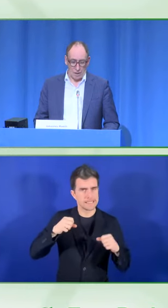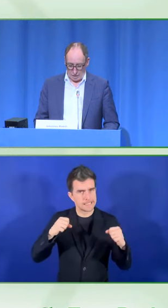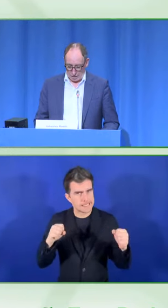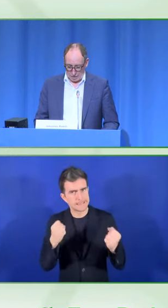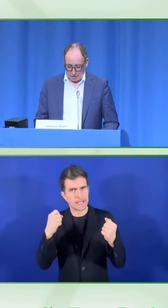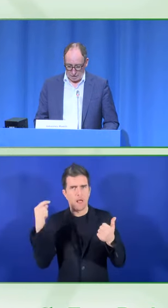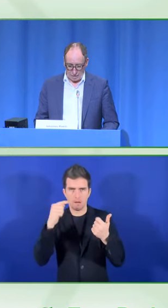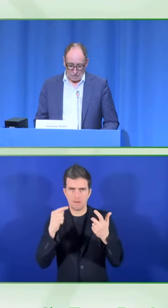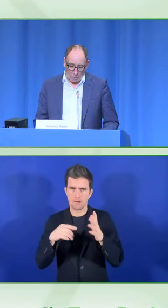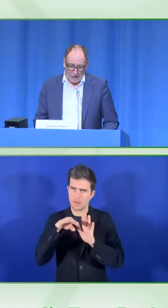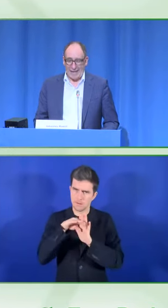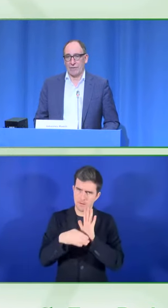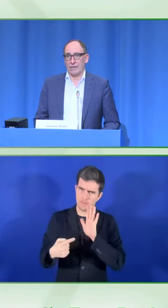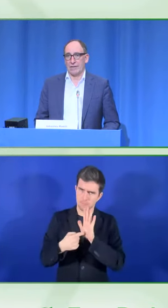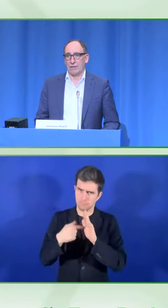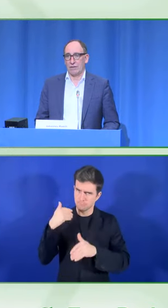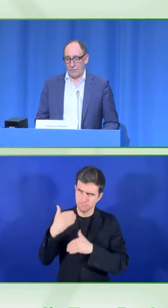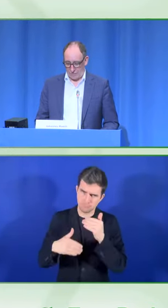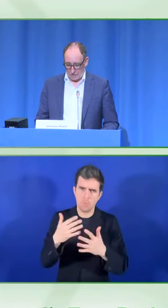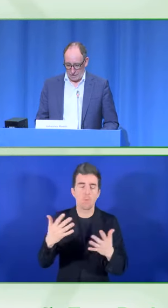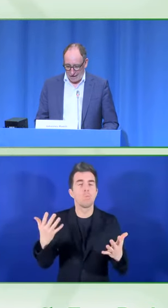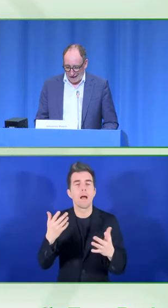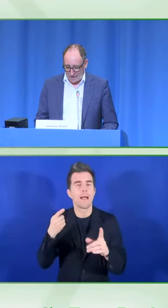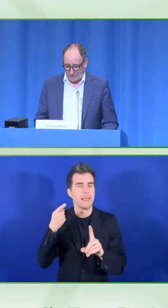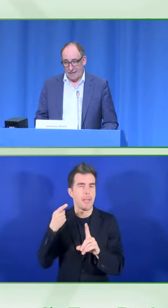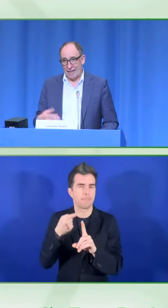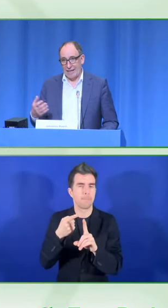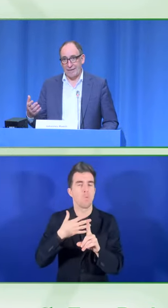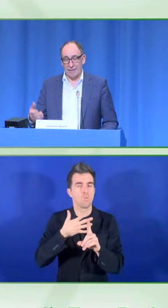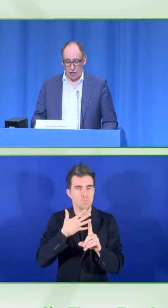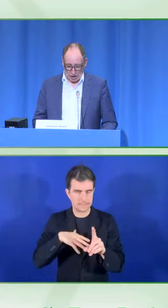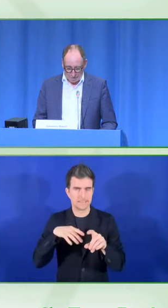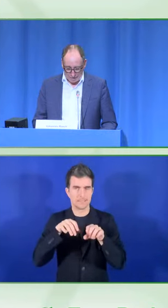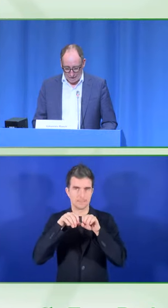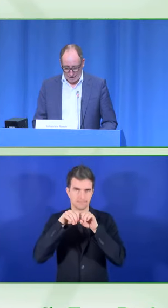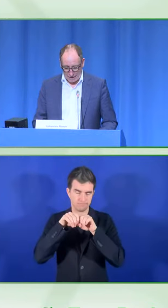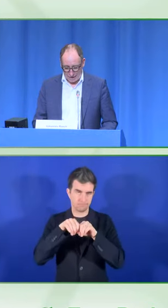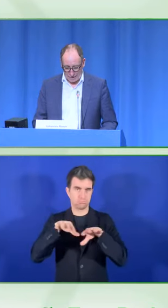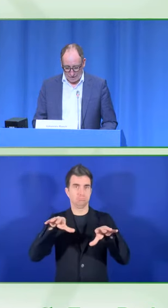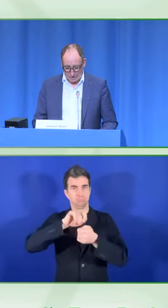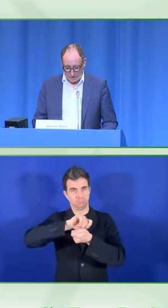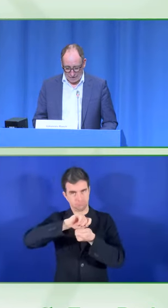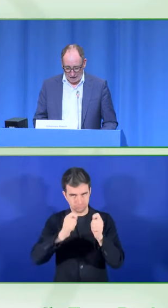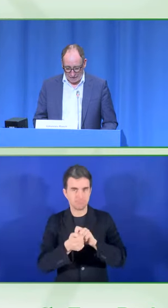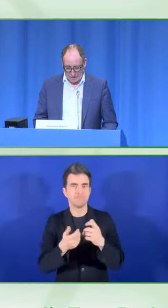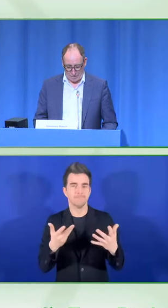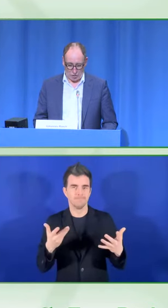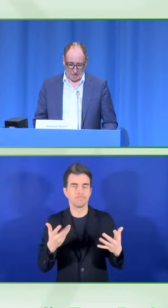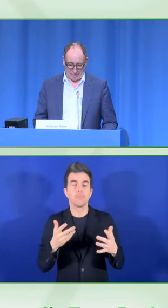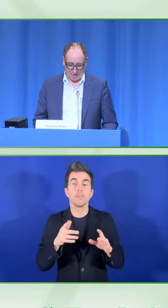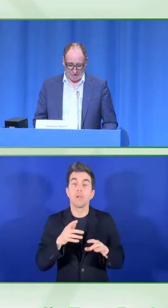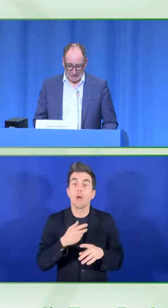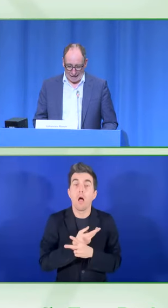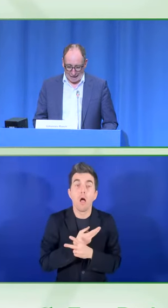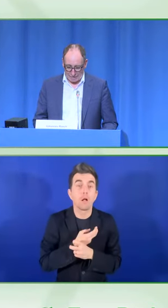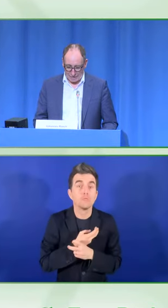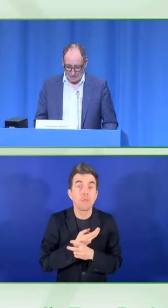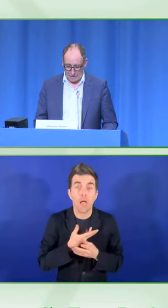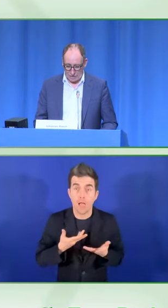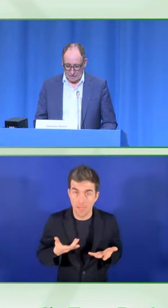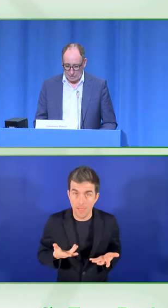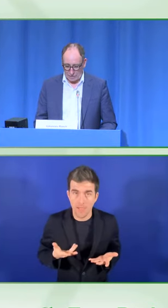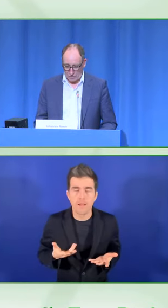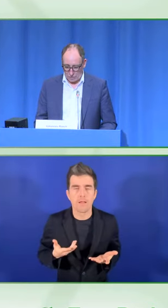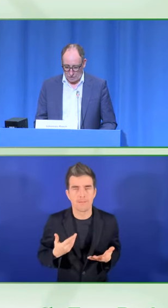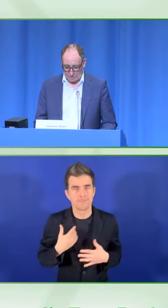almost all areas of life in 8 chapters and 55 subchapters. In line with